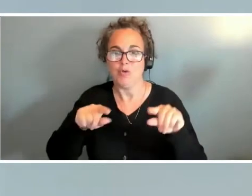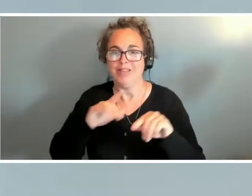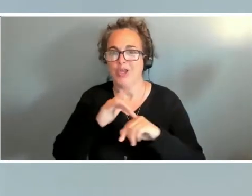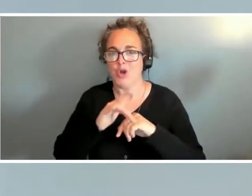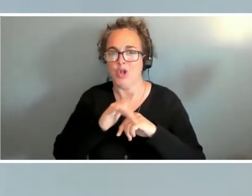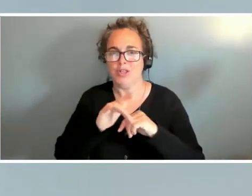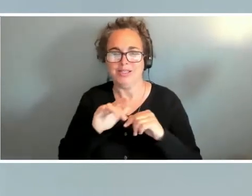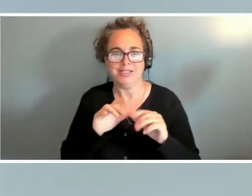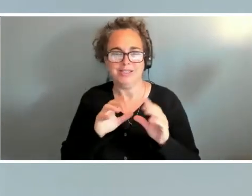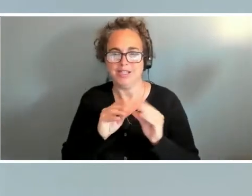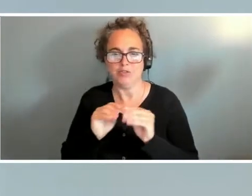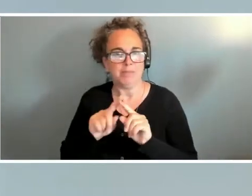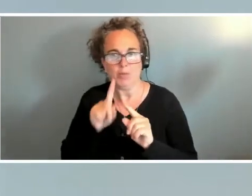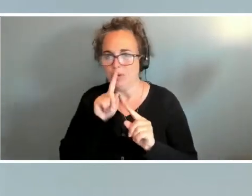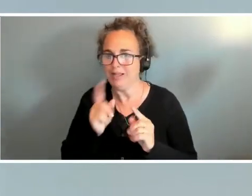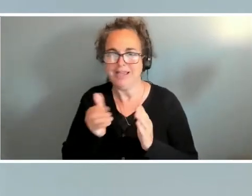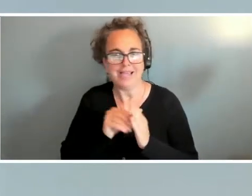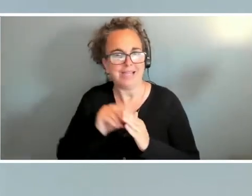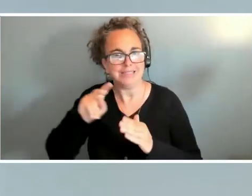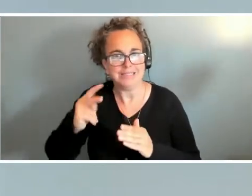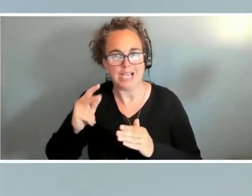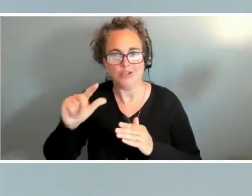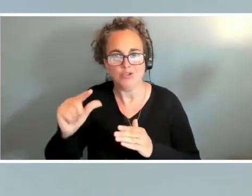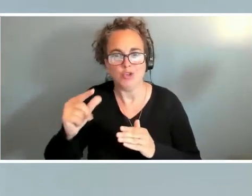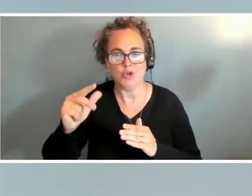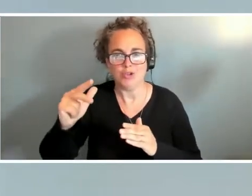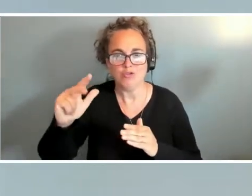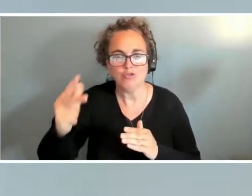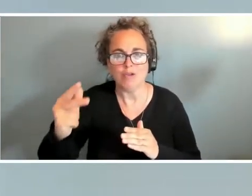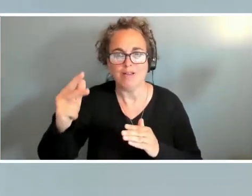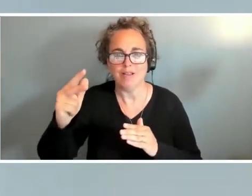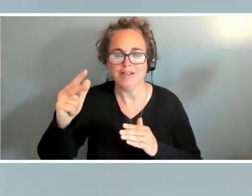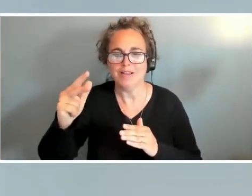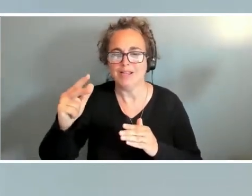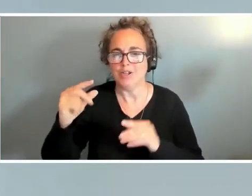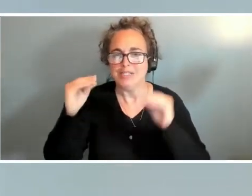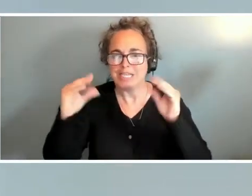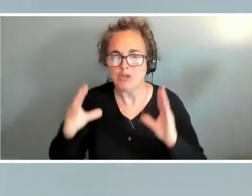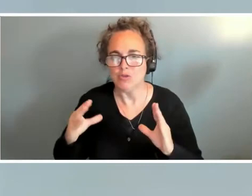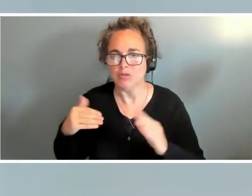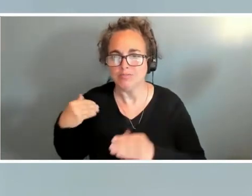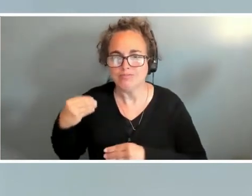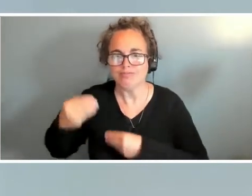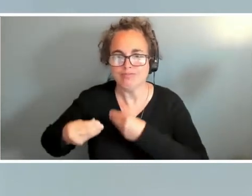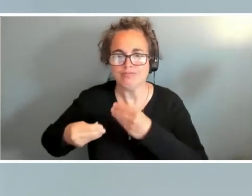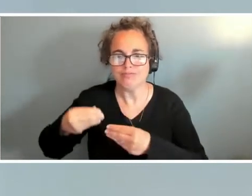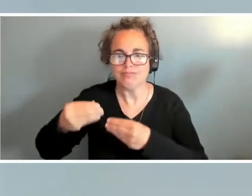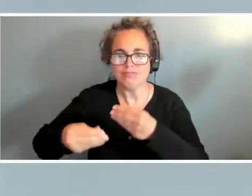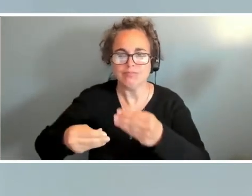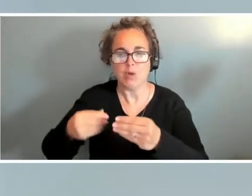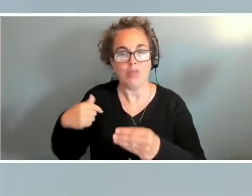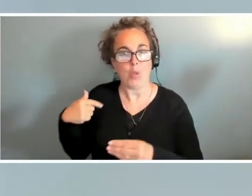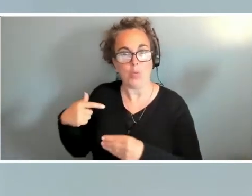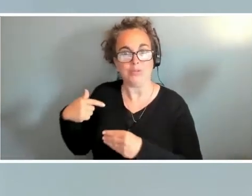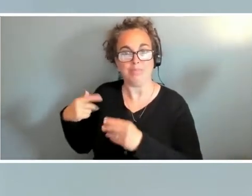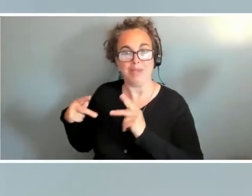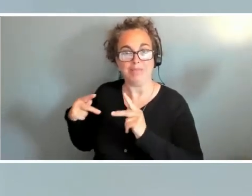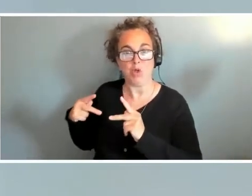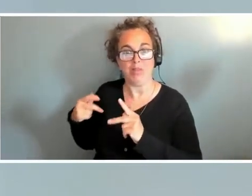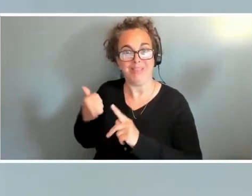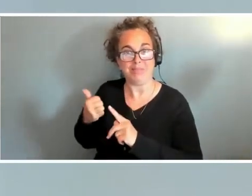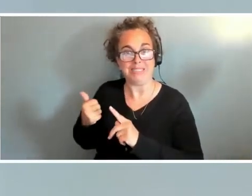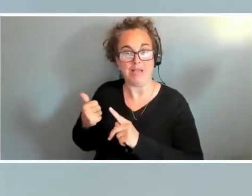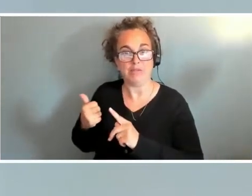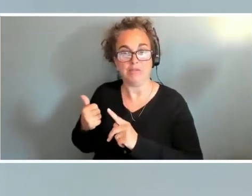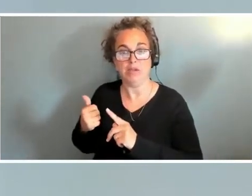we cultivated 2nd generation teachers and then 3rd generation teachers so that those who had been through the program were now the teachers